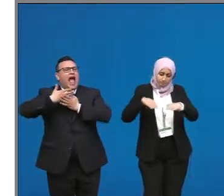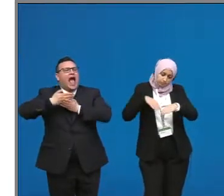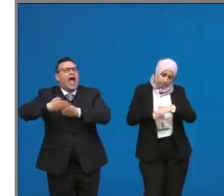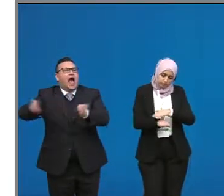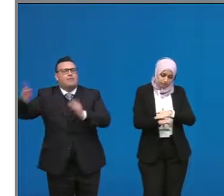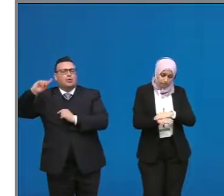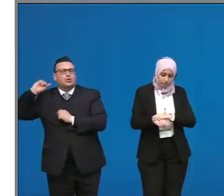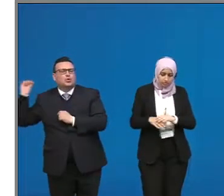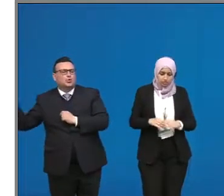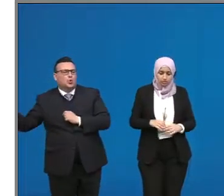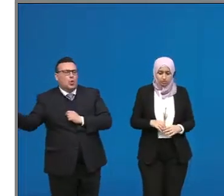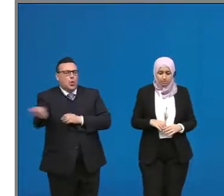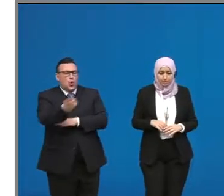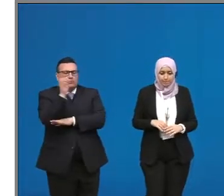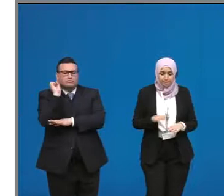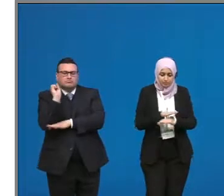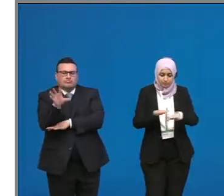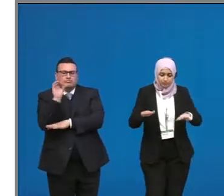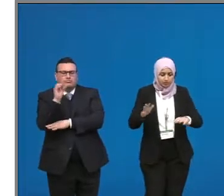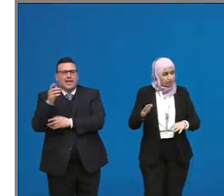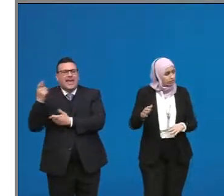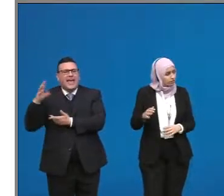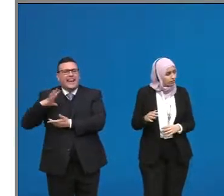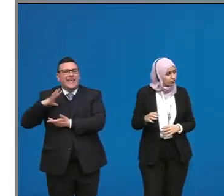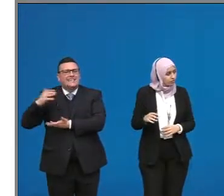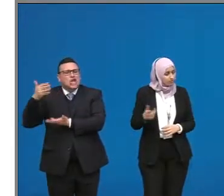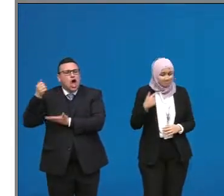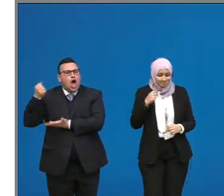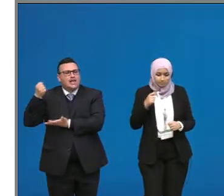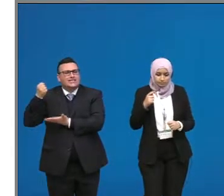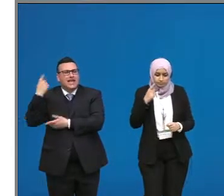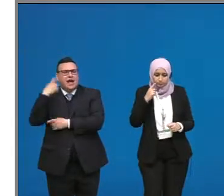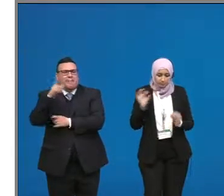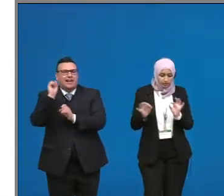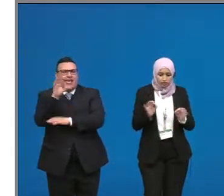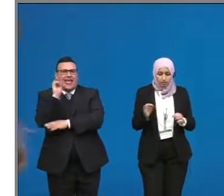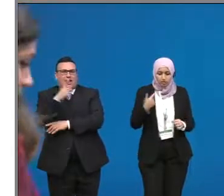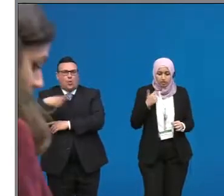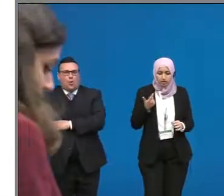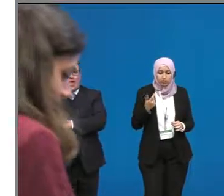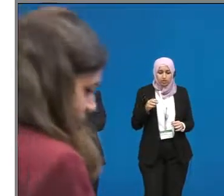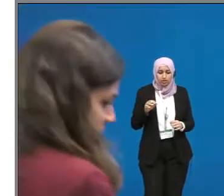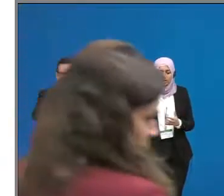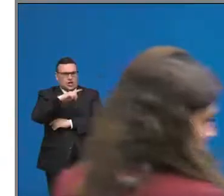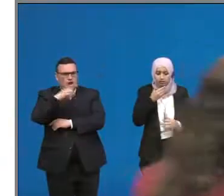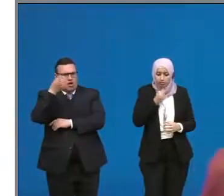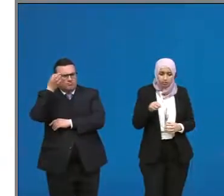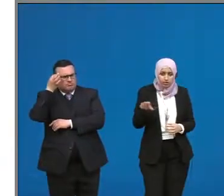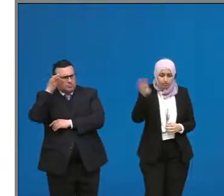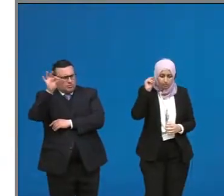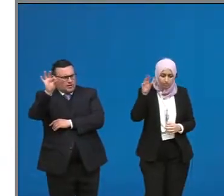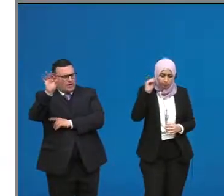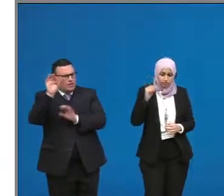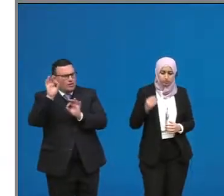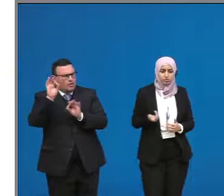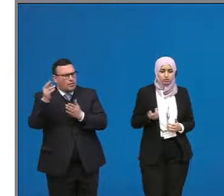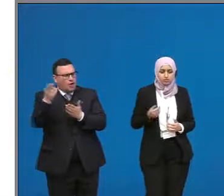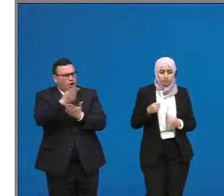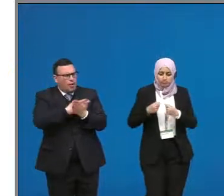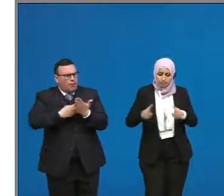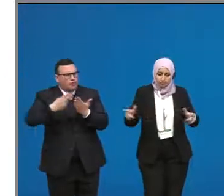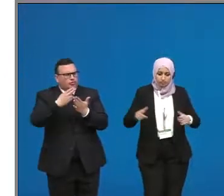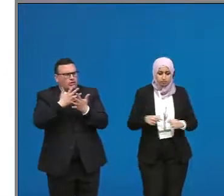online education resources, an Erasmus Plus project and a